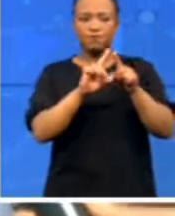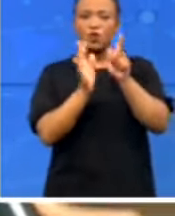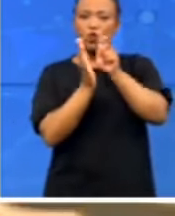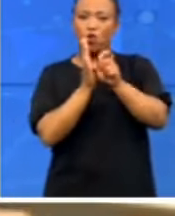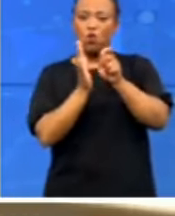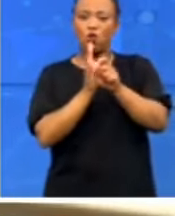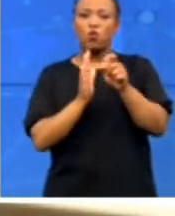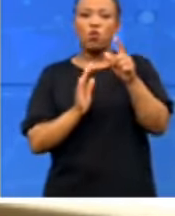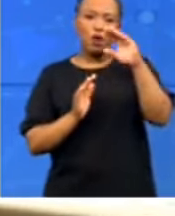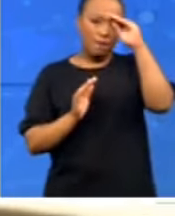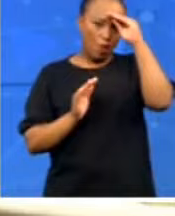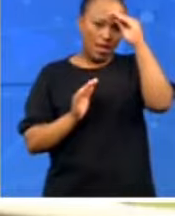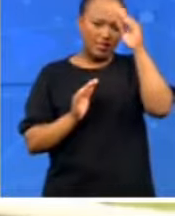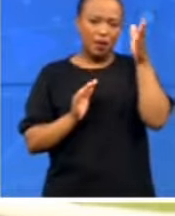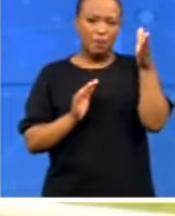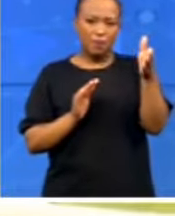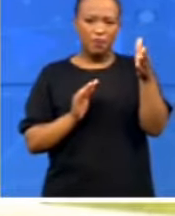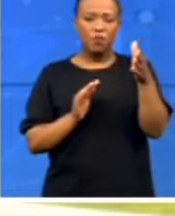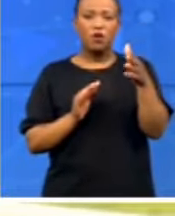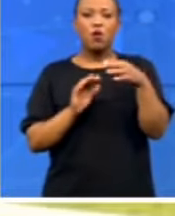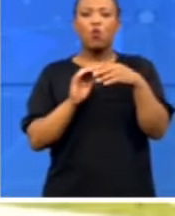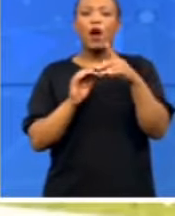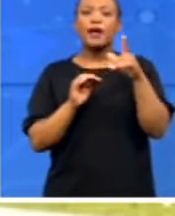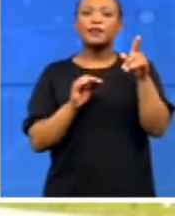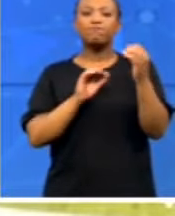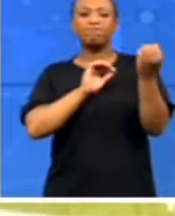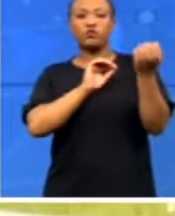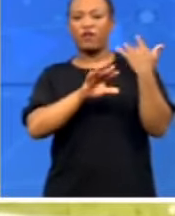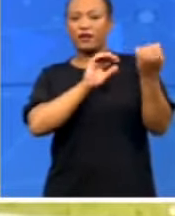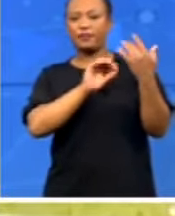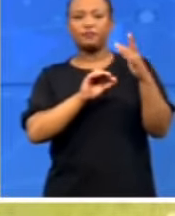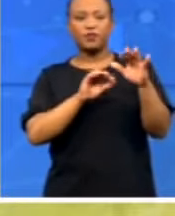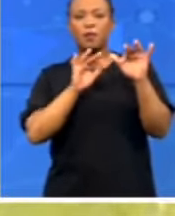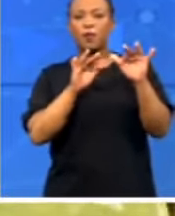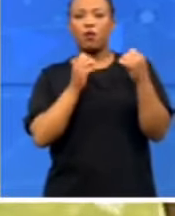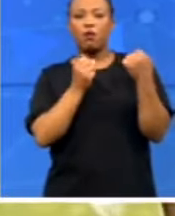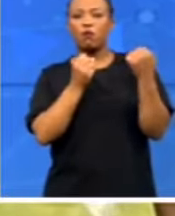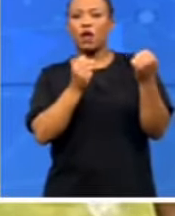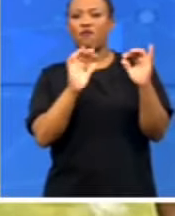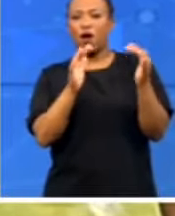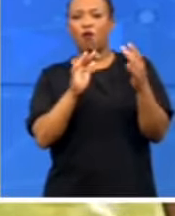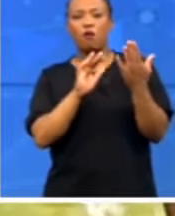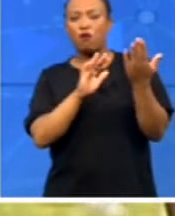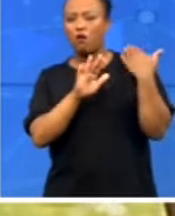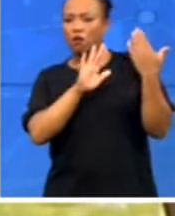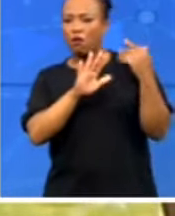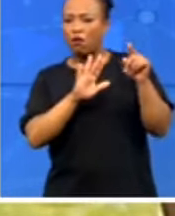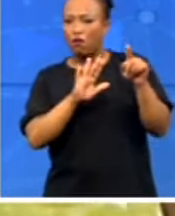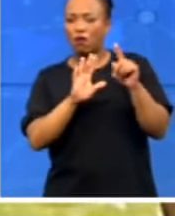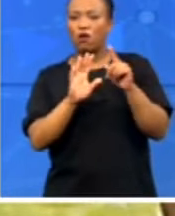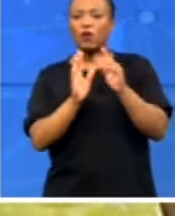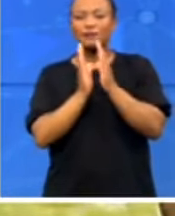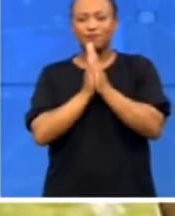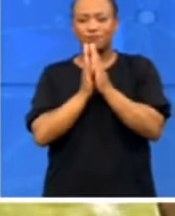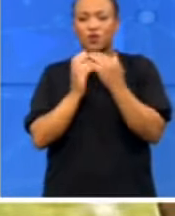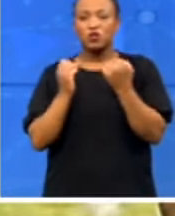and directing traffic, and we're pleading with motorists and road users in general to obey the instructions they are getting from those officers.